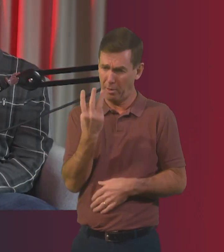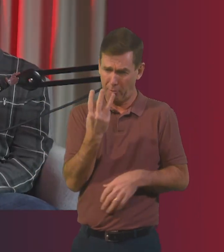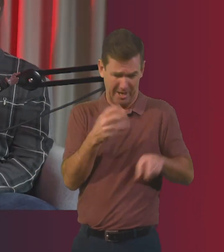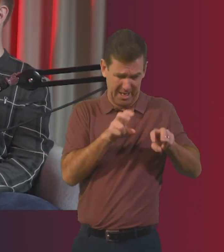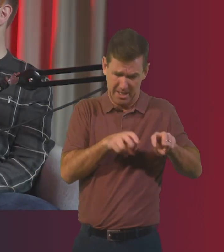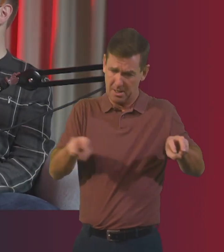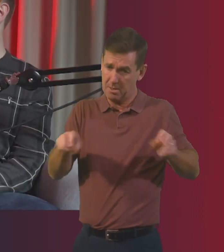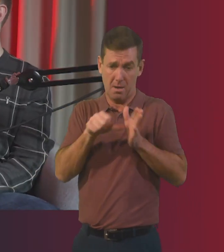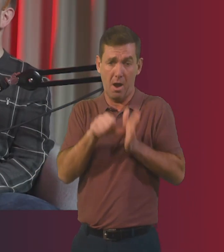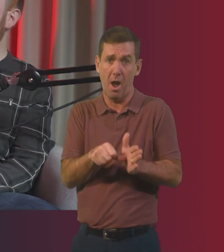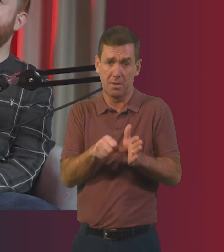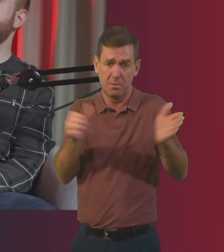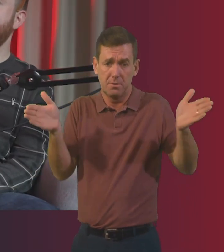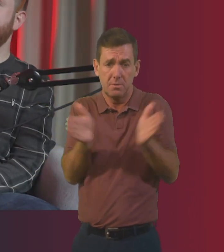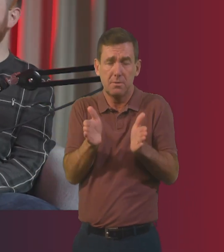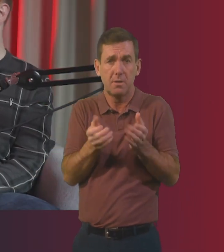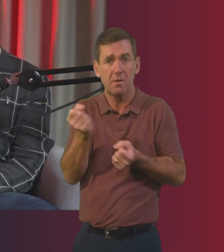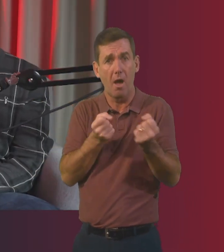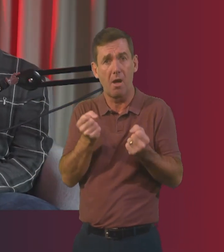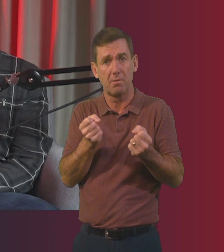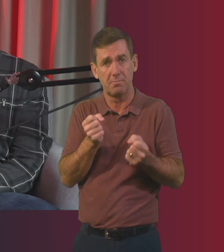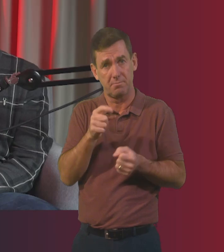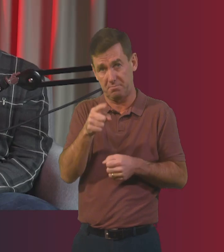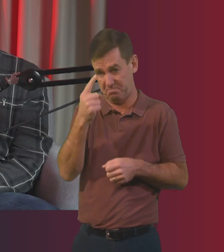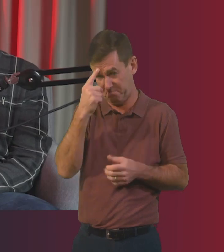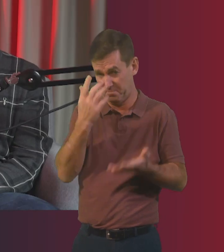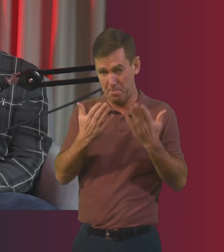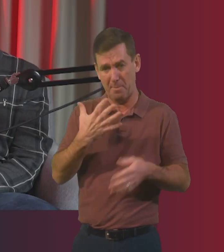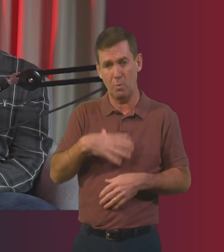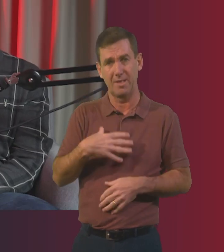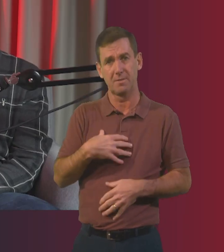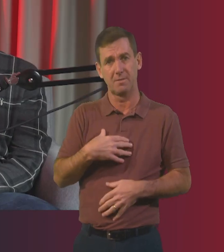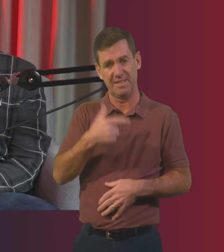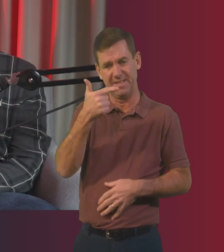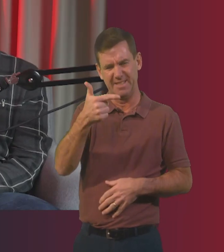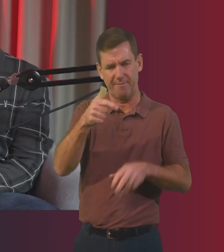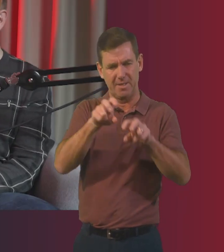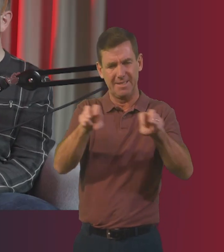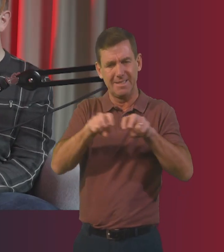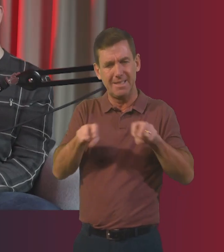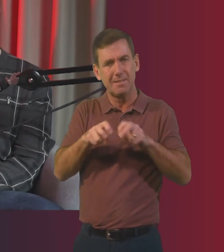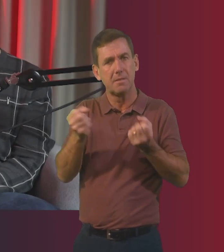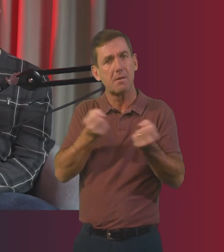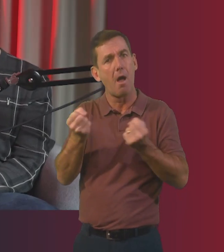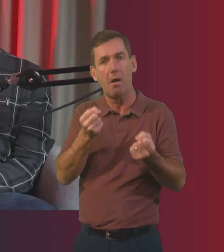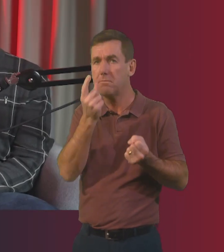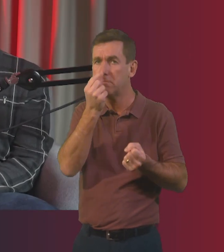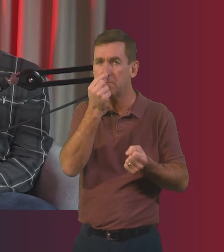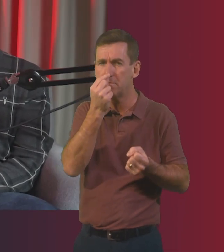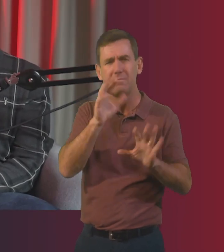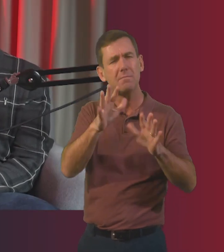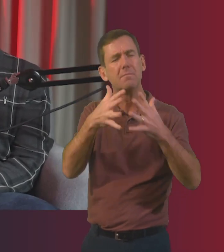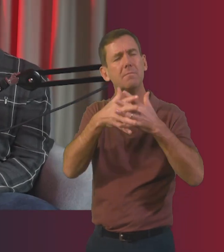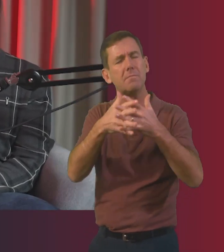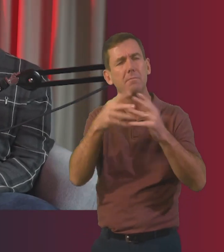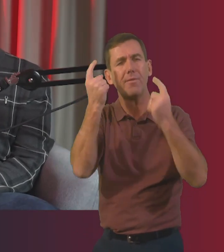about, is even if you currently only have 4, you might actually need a 5-seater, a 7-seater or something to accommodate. So it's just thinking about